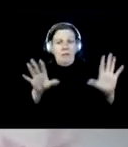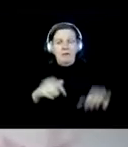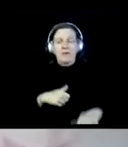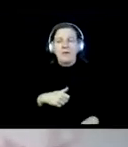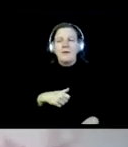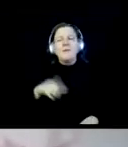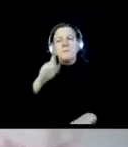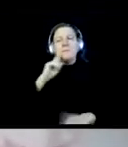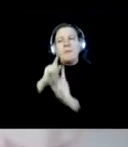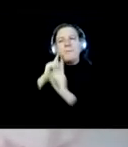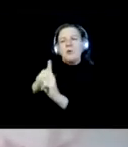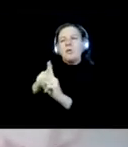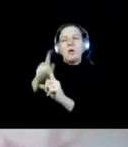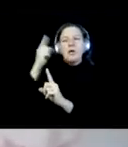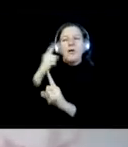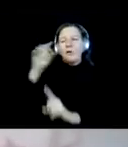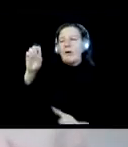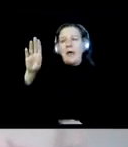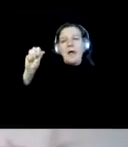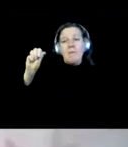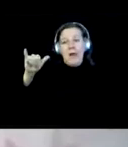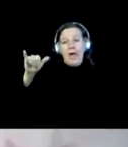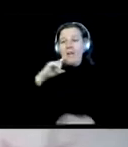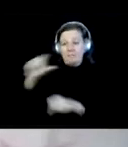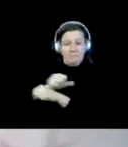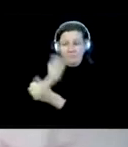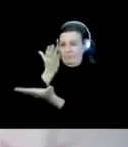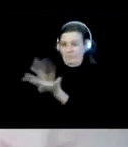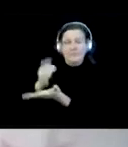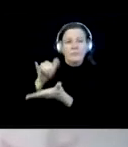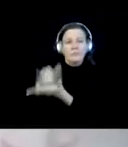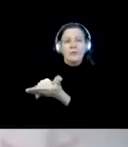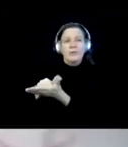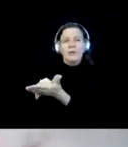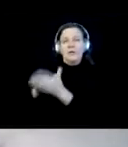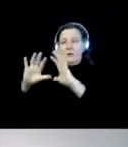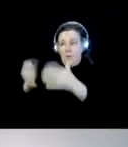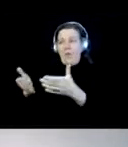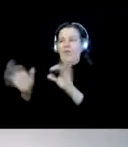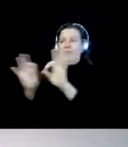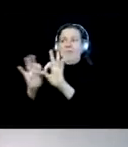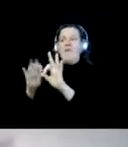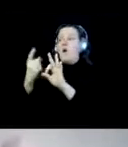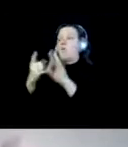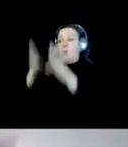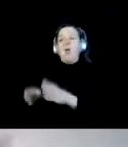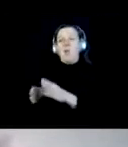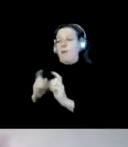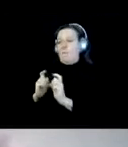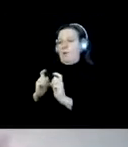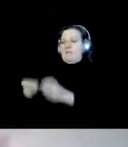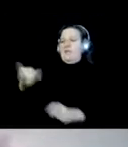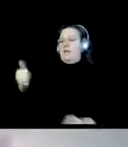of eBay, which really demonstrates that, like, with the value that one person would place on a jewelry box